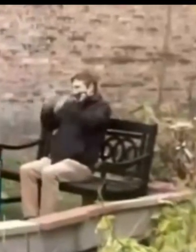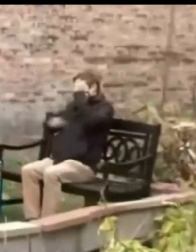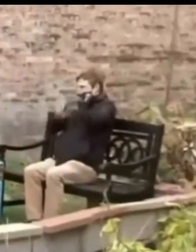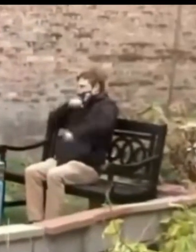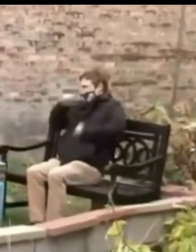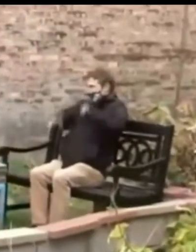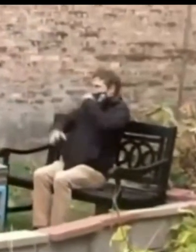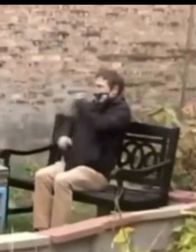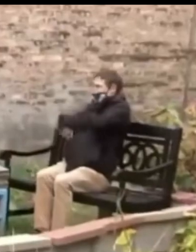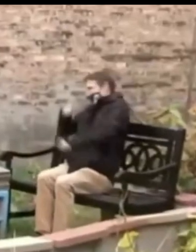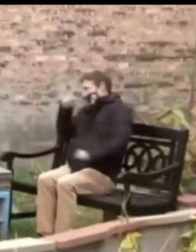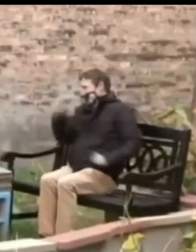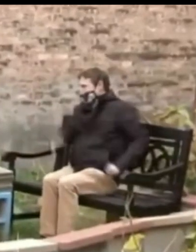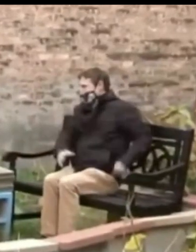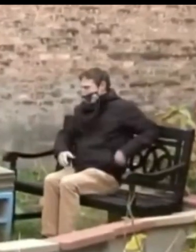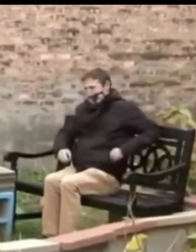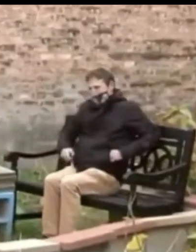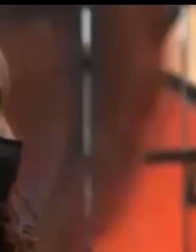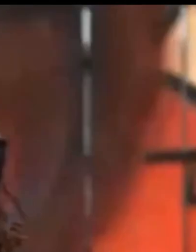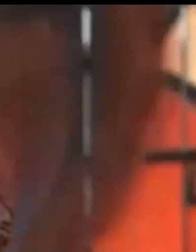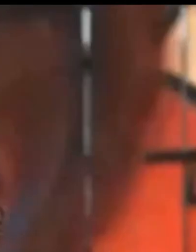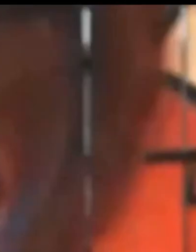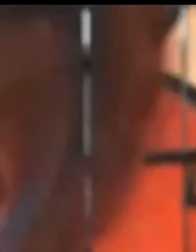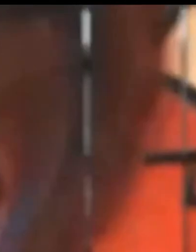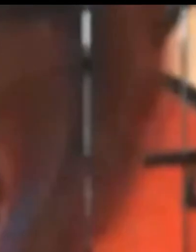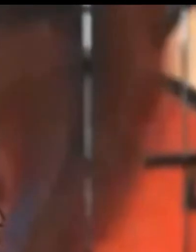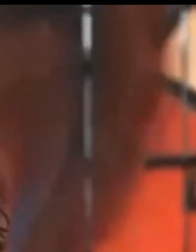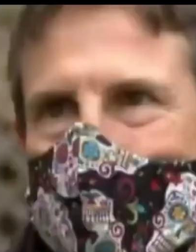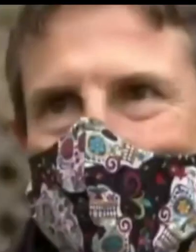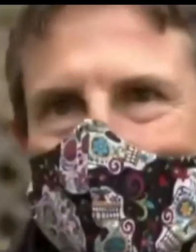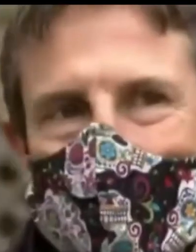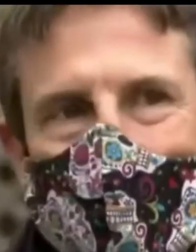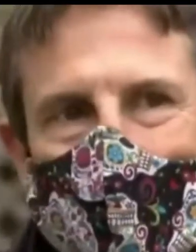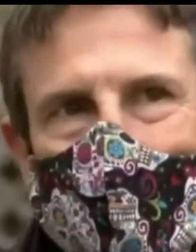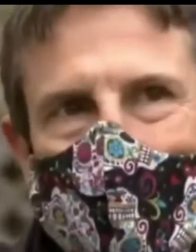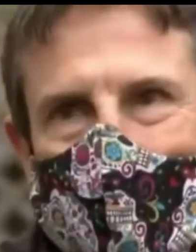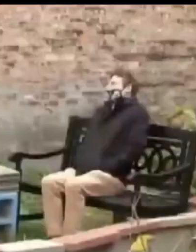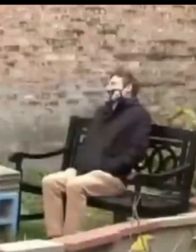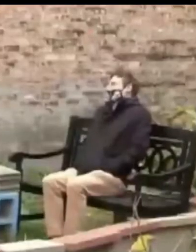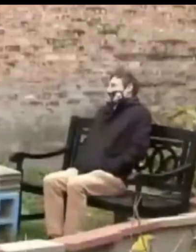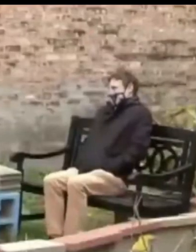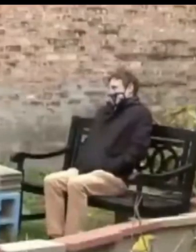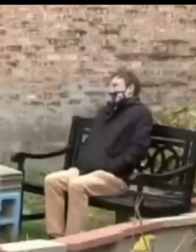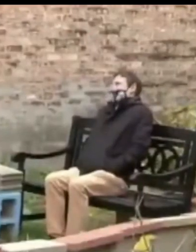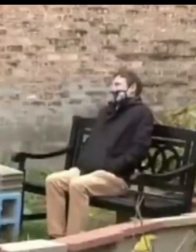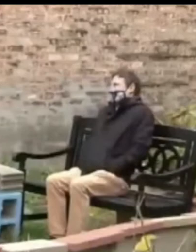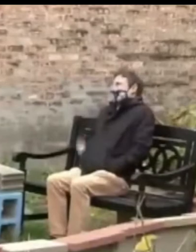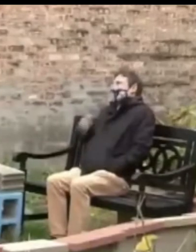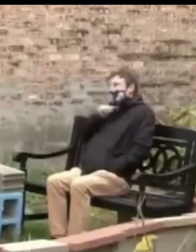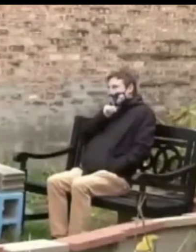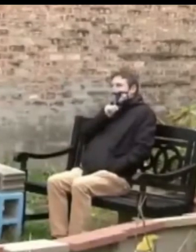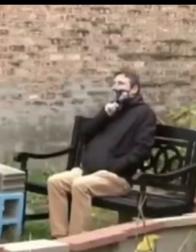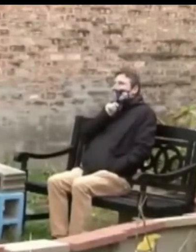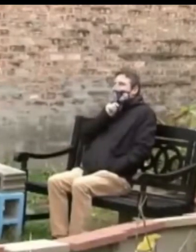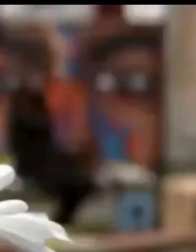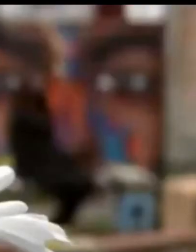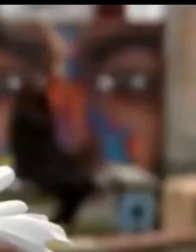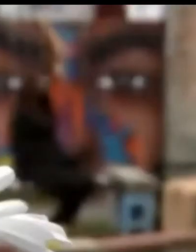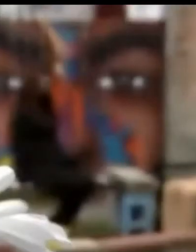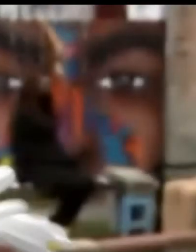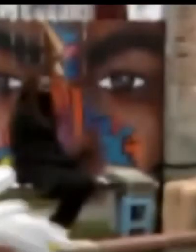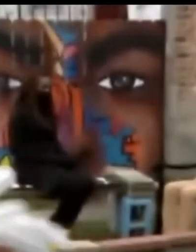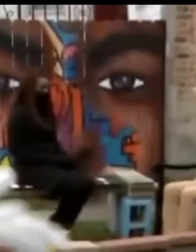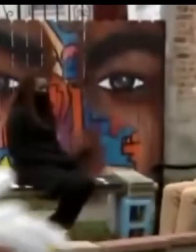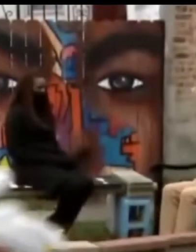Chicago residents Nanette Tucker and Wade Wilson share a love of gardening and craft beer. That would be kind of cool. It would be cool. They're